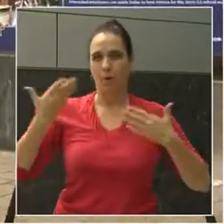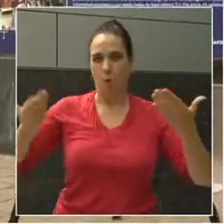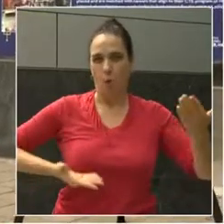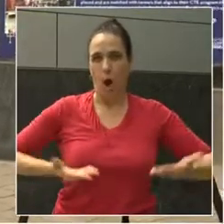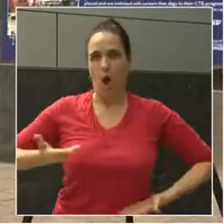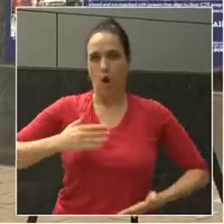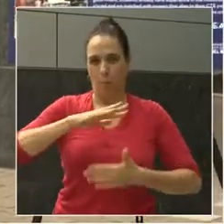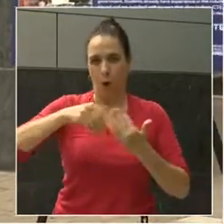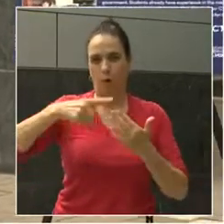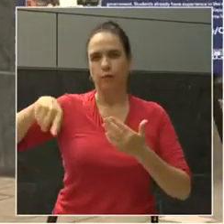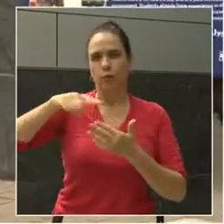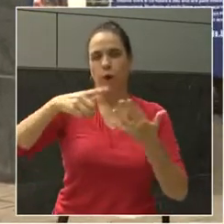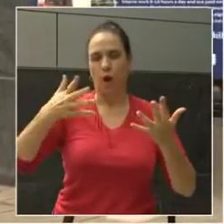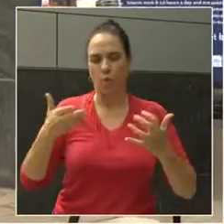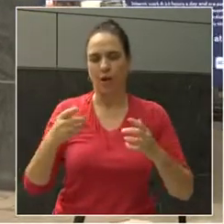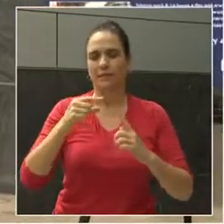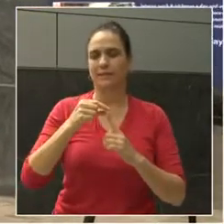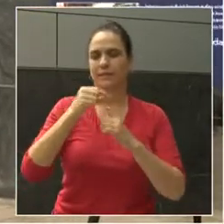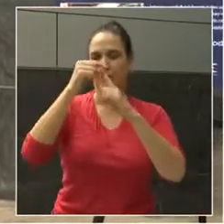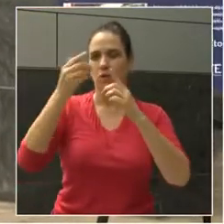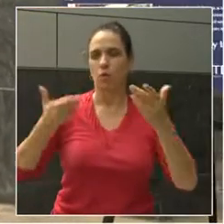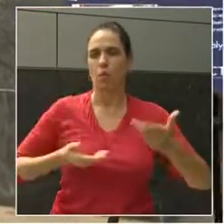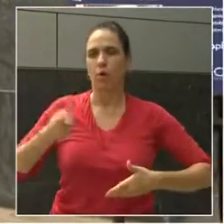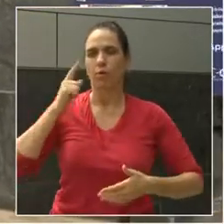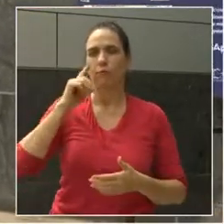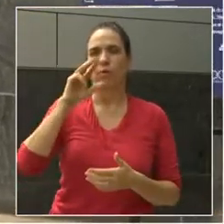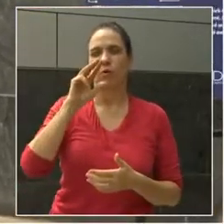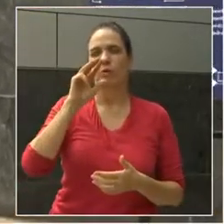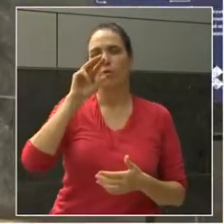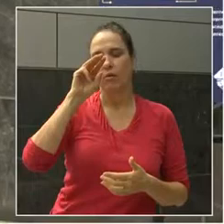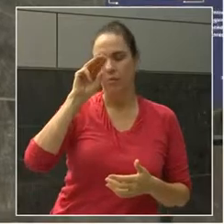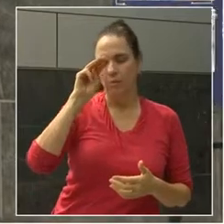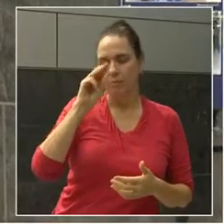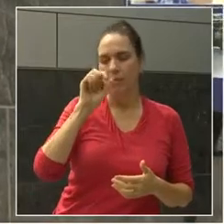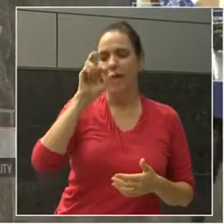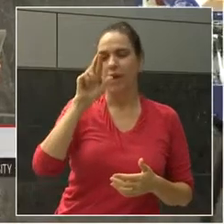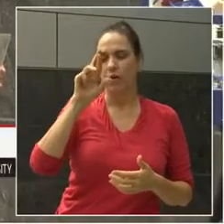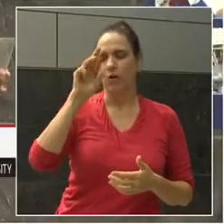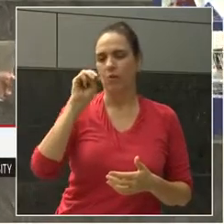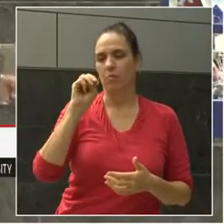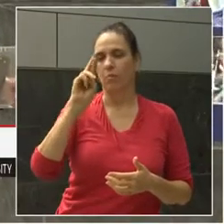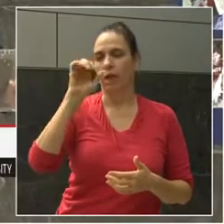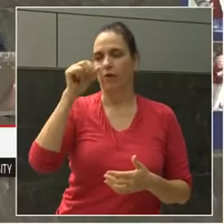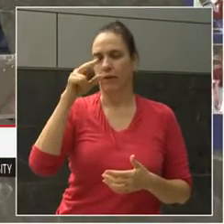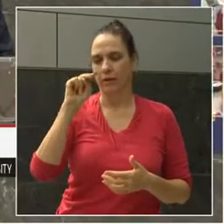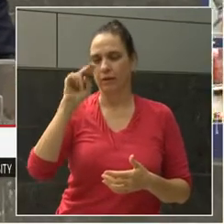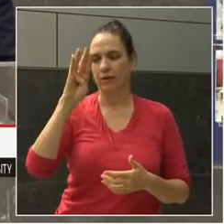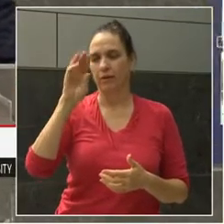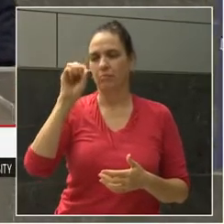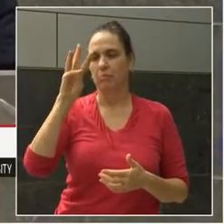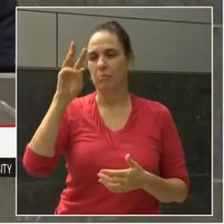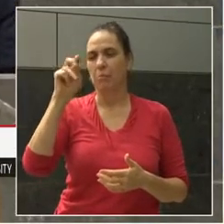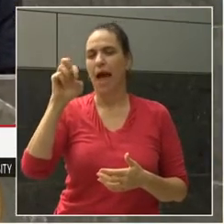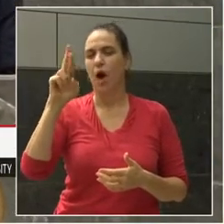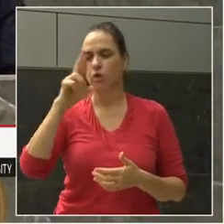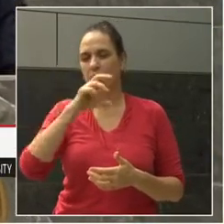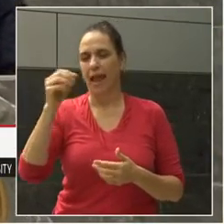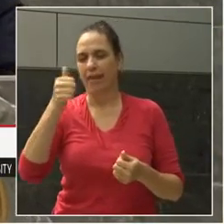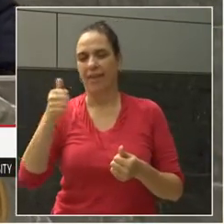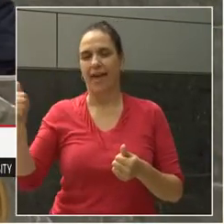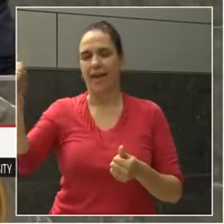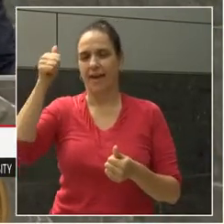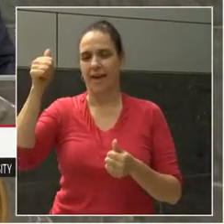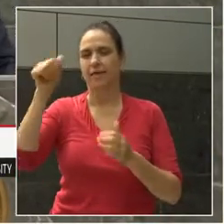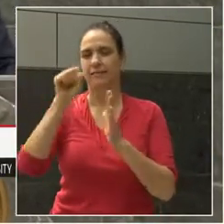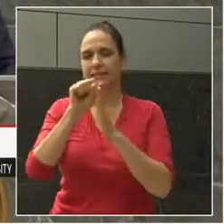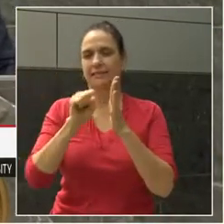welcome to Mayor Muriel Bowser and Dr. Christine Grant, State Superintendent of Education.